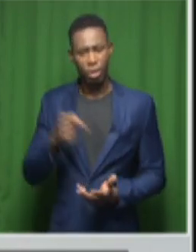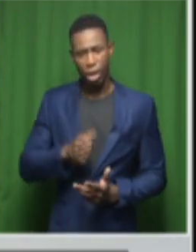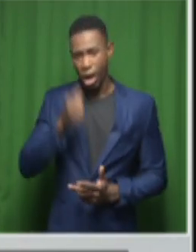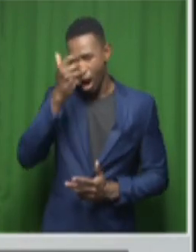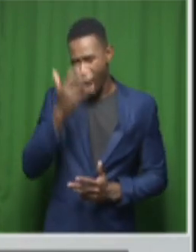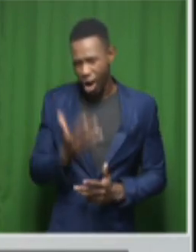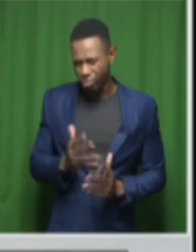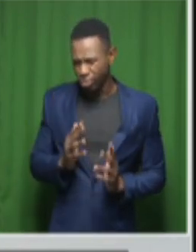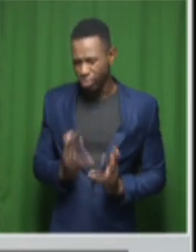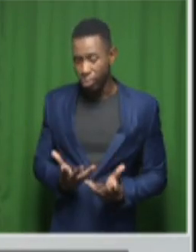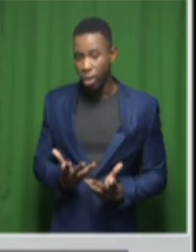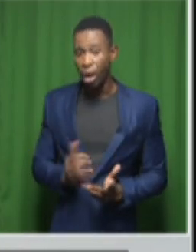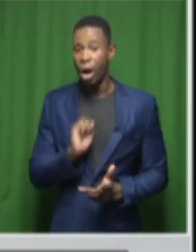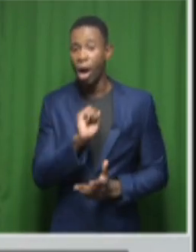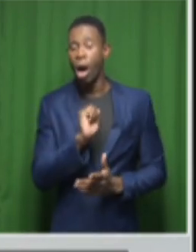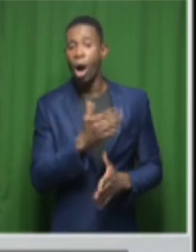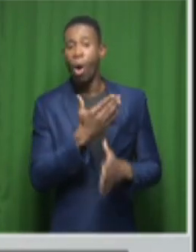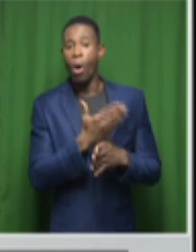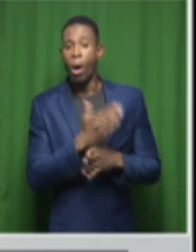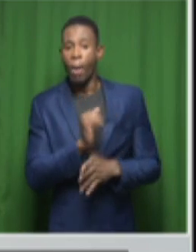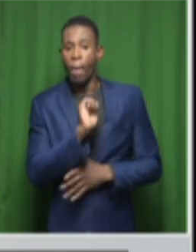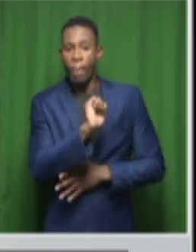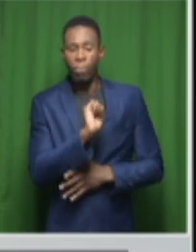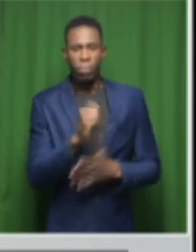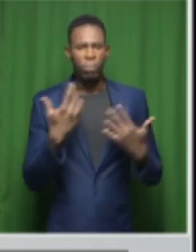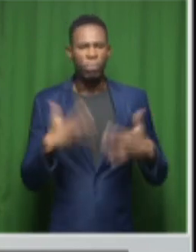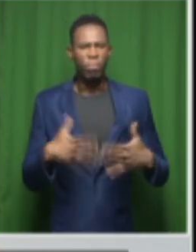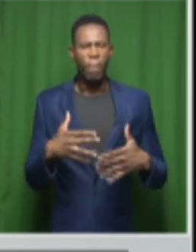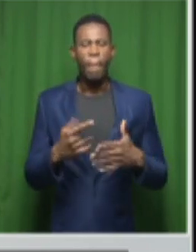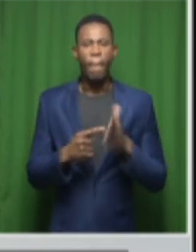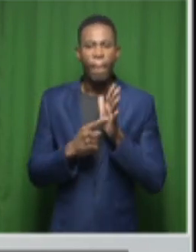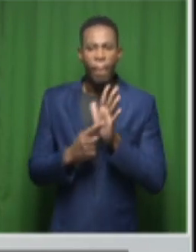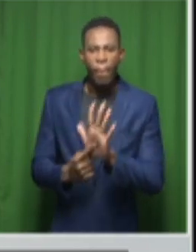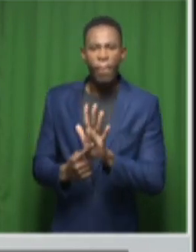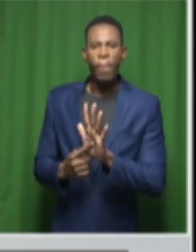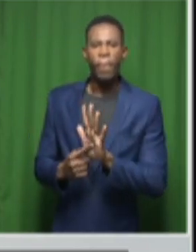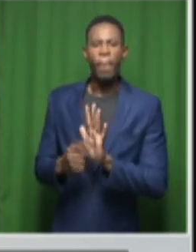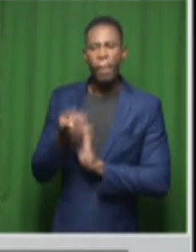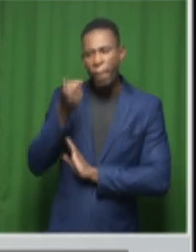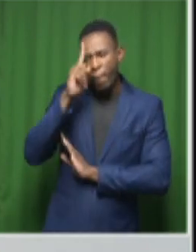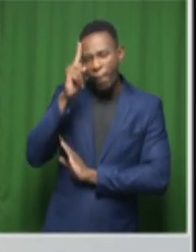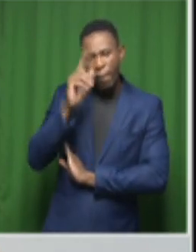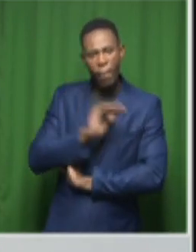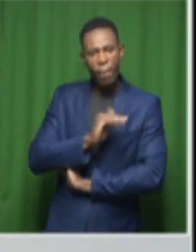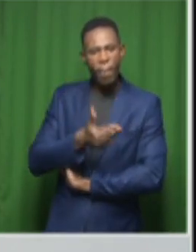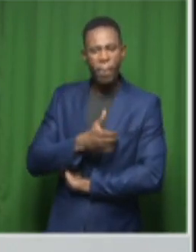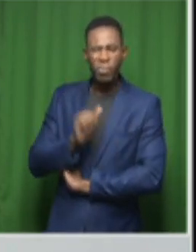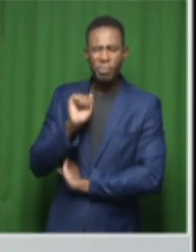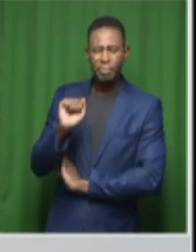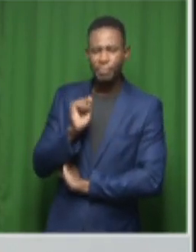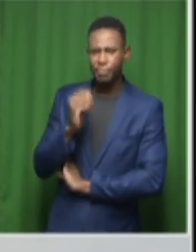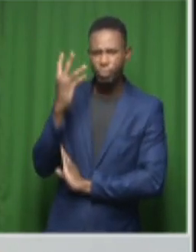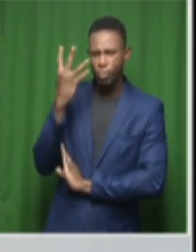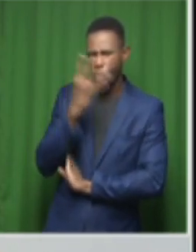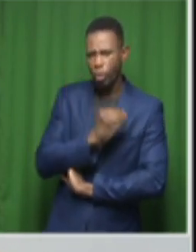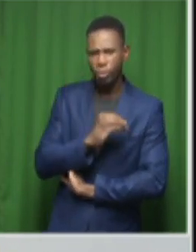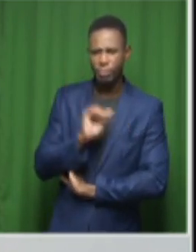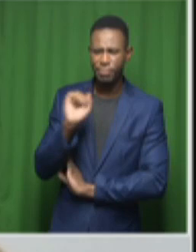So his work is really, really showing the beauty of particularly Black women, and the way he's